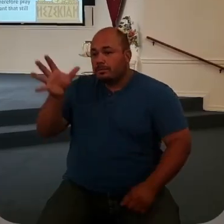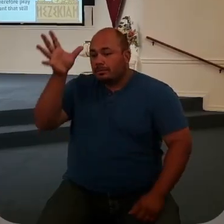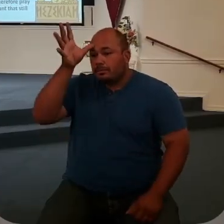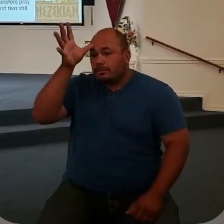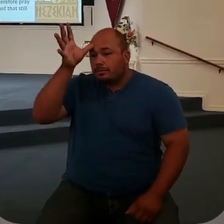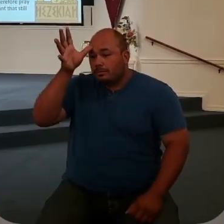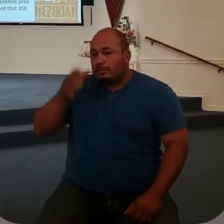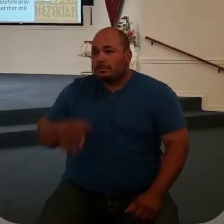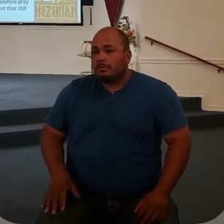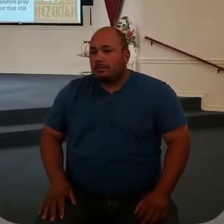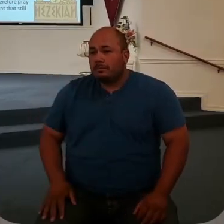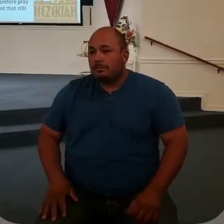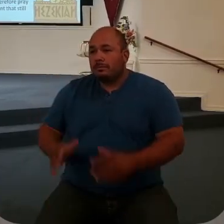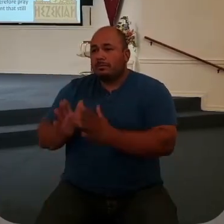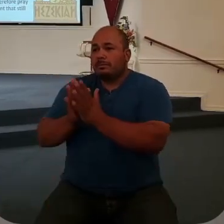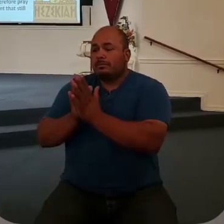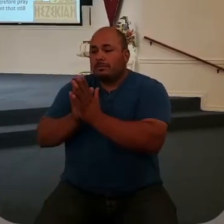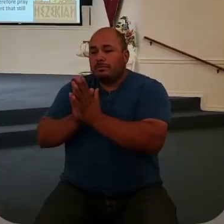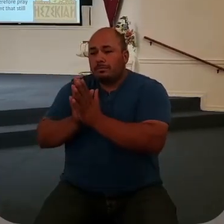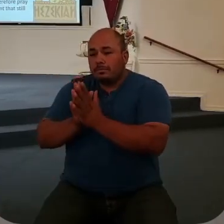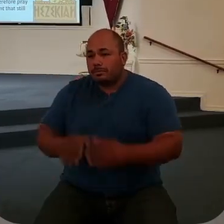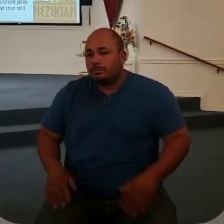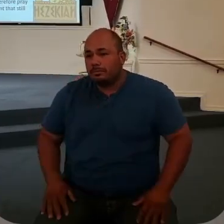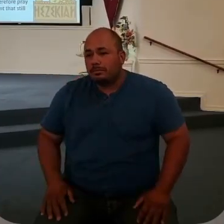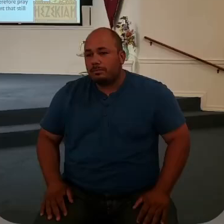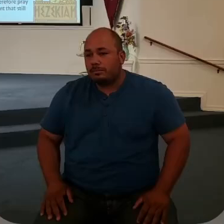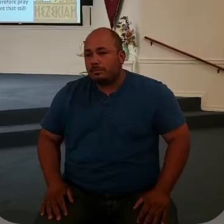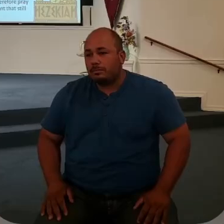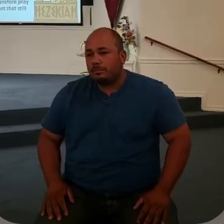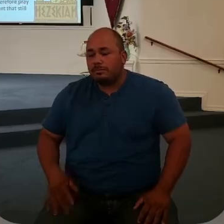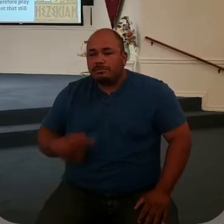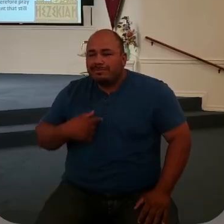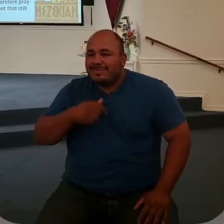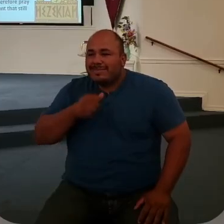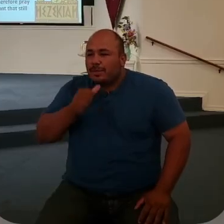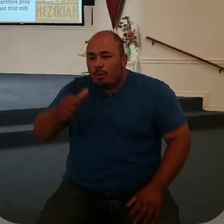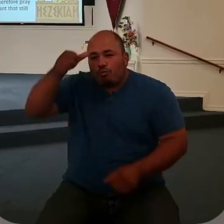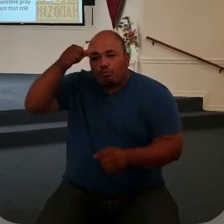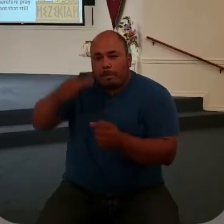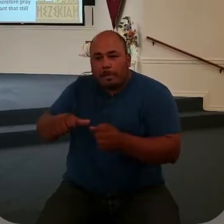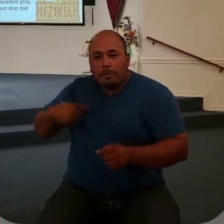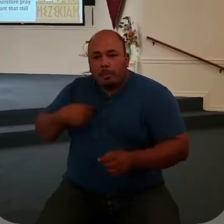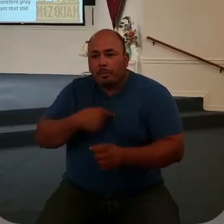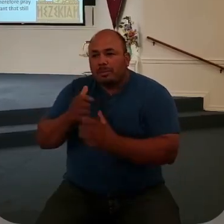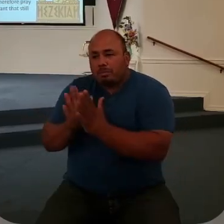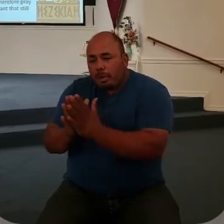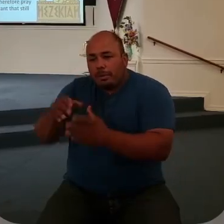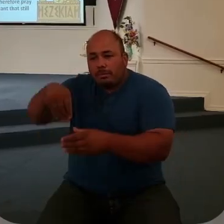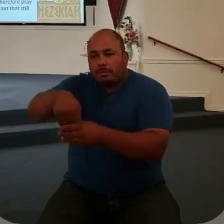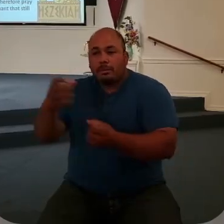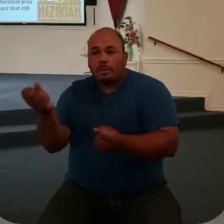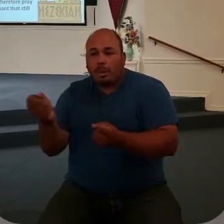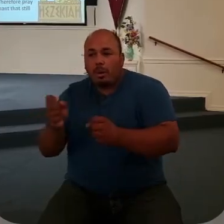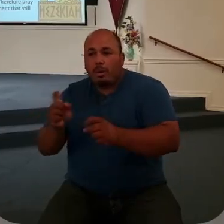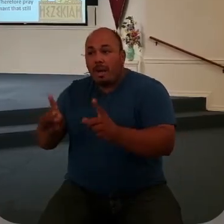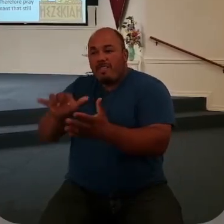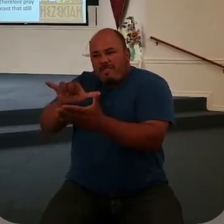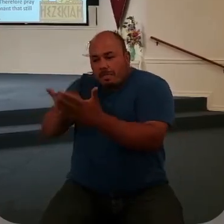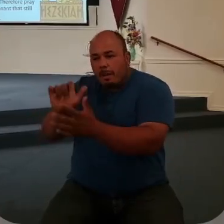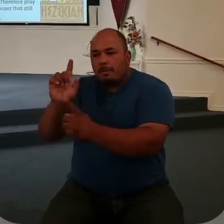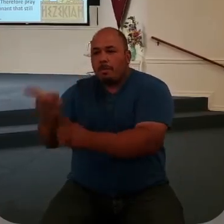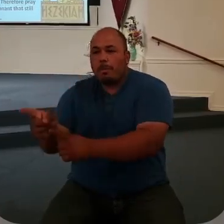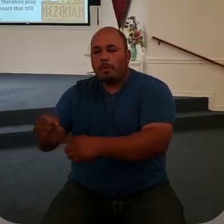moment prayed. I don't remember us ever praying in the car, ever. But at that moment, we